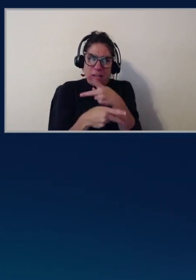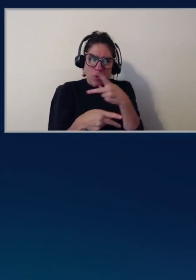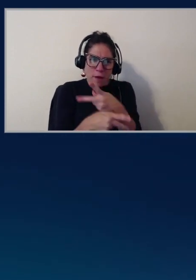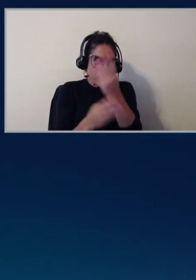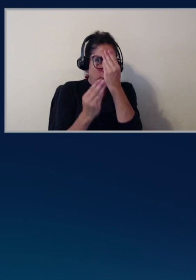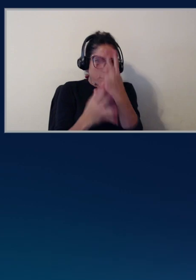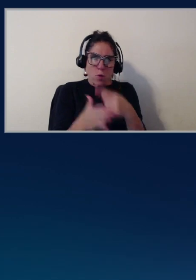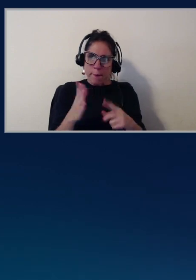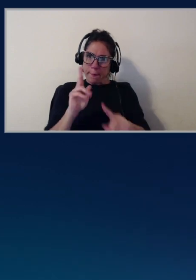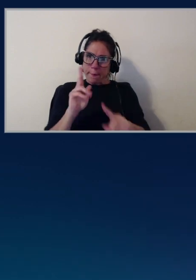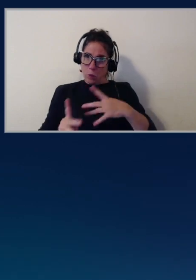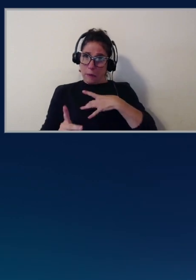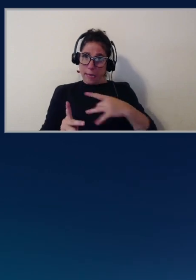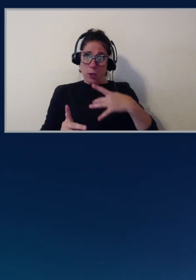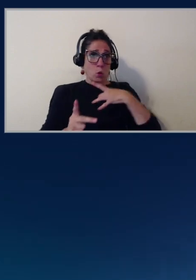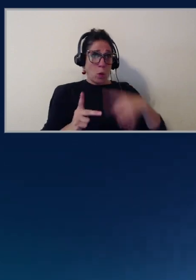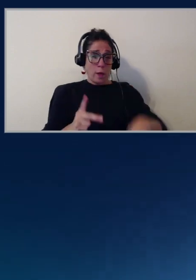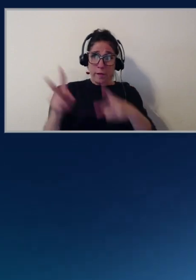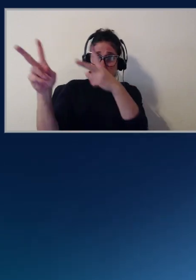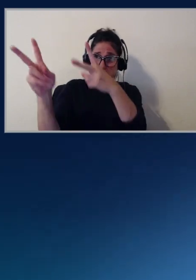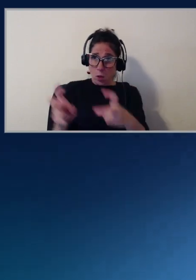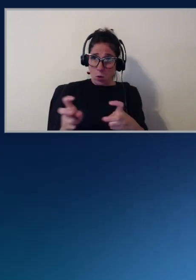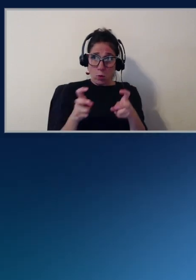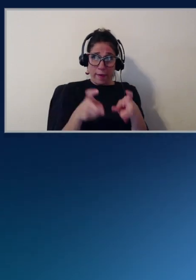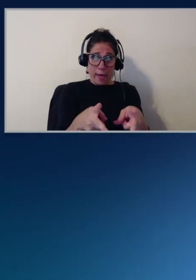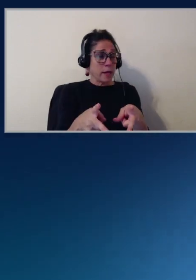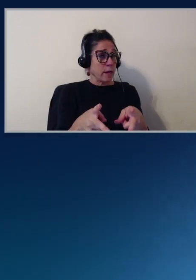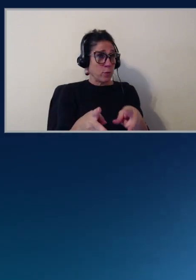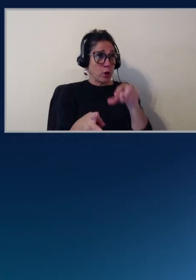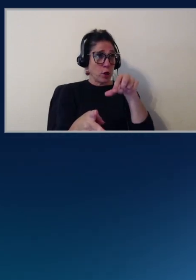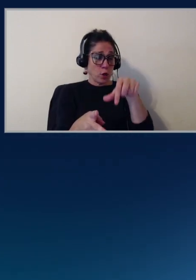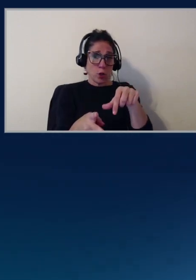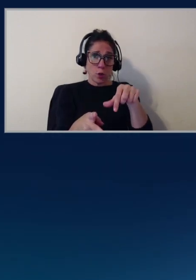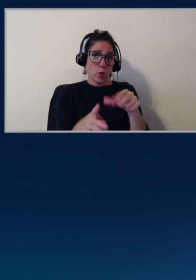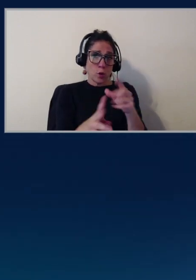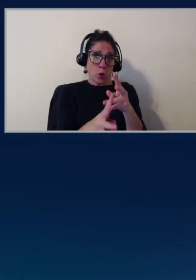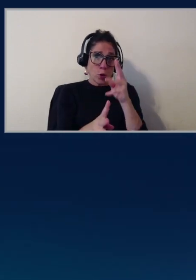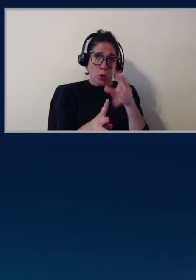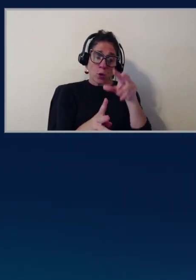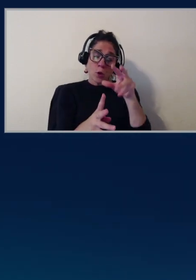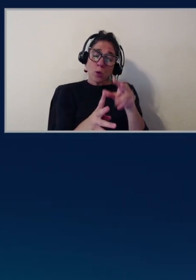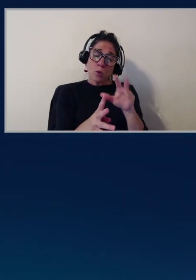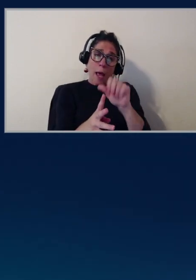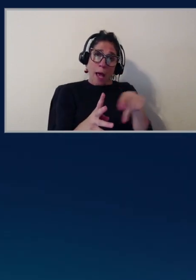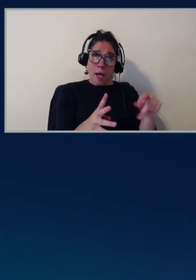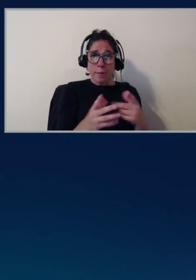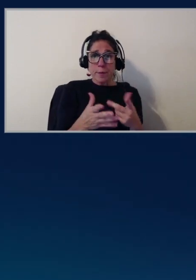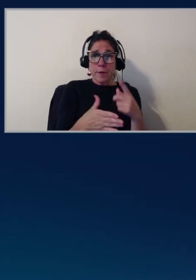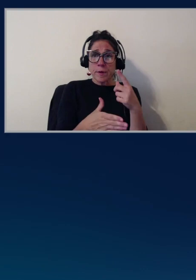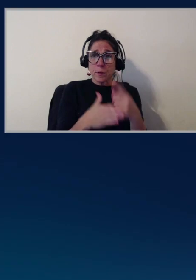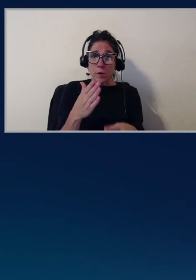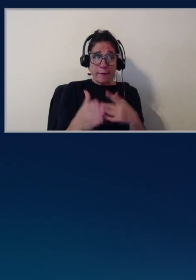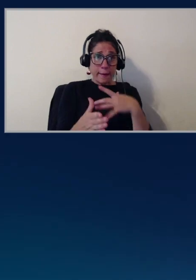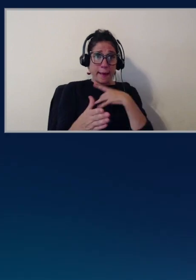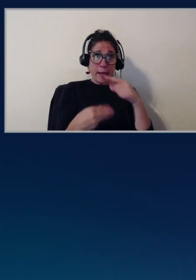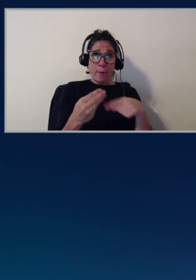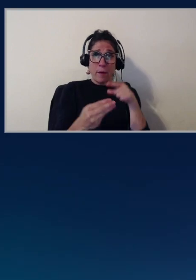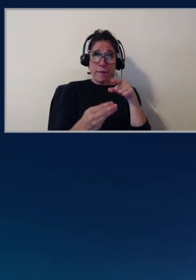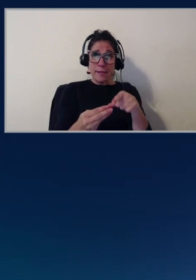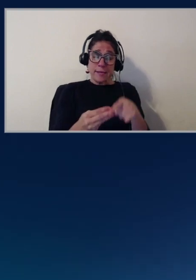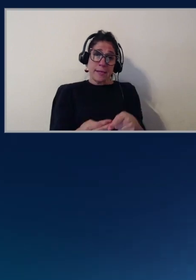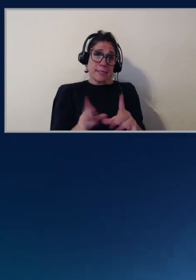about it? If you could just download that and put it in a Q app and let it say, what did people like most about this particular session, what was most talked